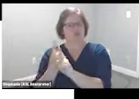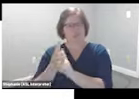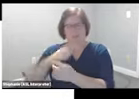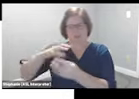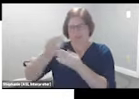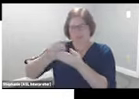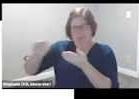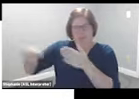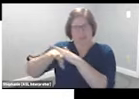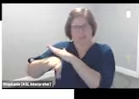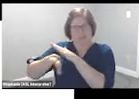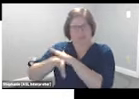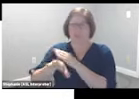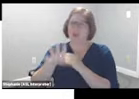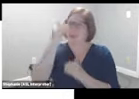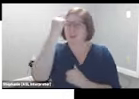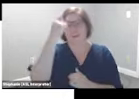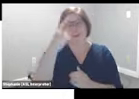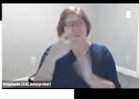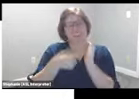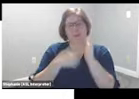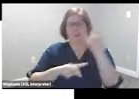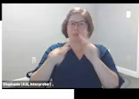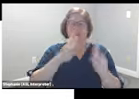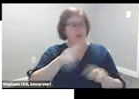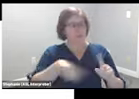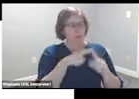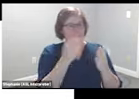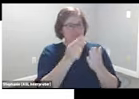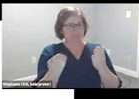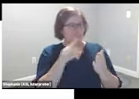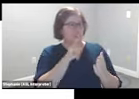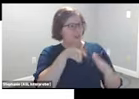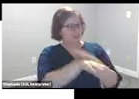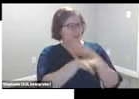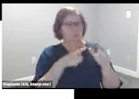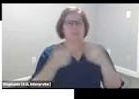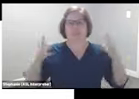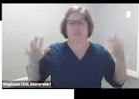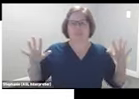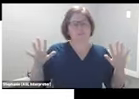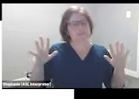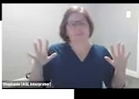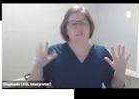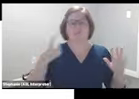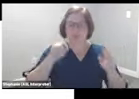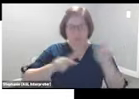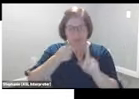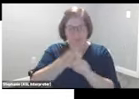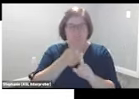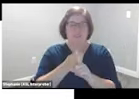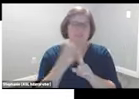usually honestly begins and ends sometimes, particularly for individuals who are blind or individuals who are